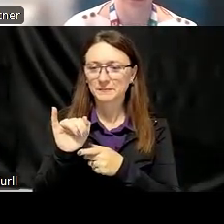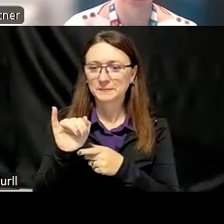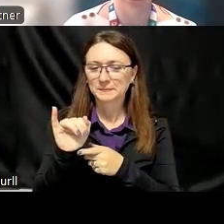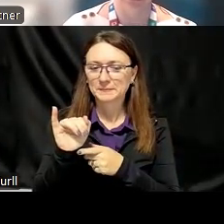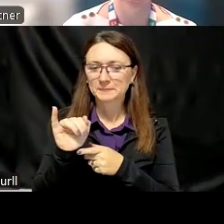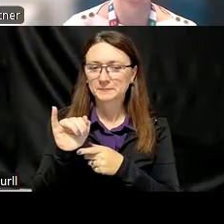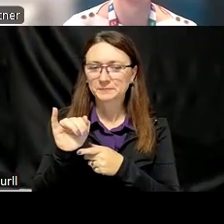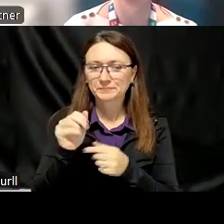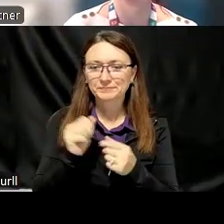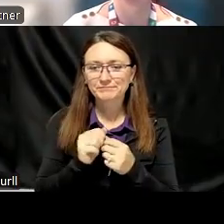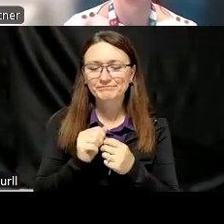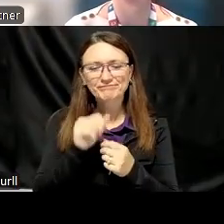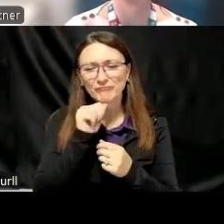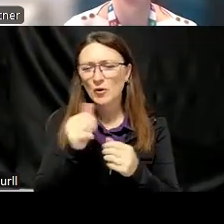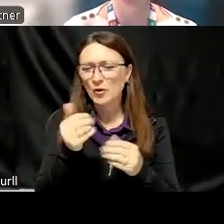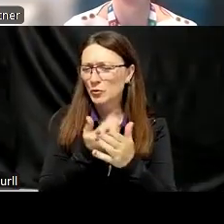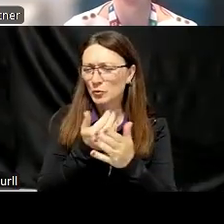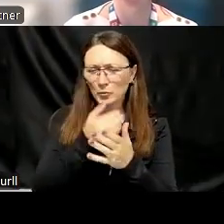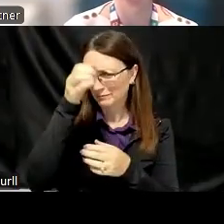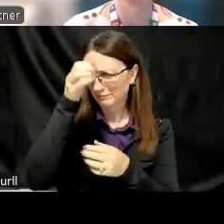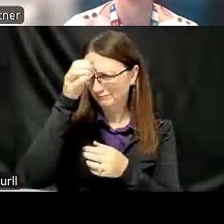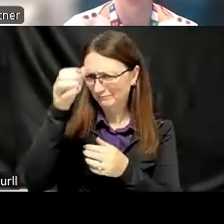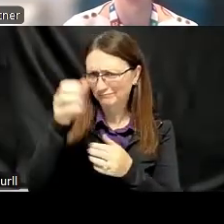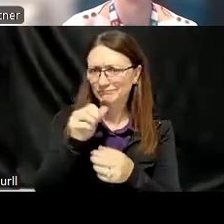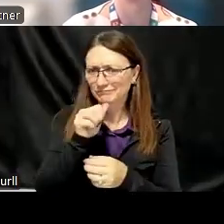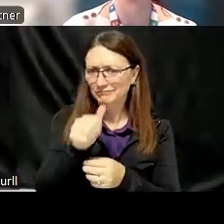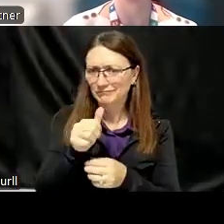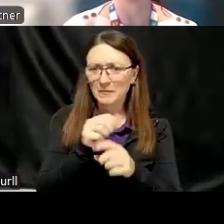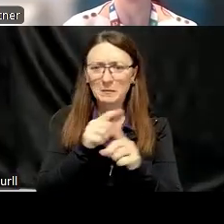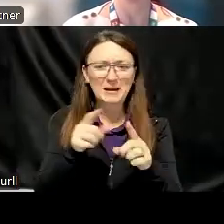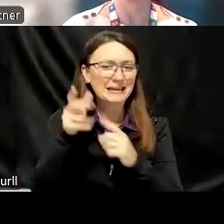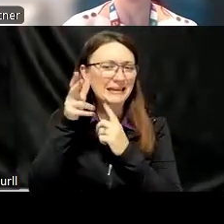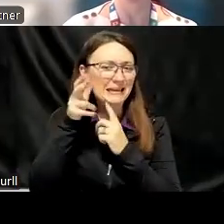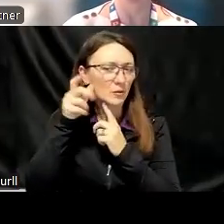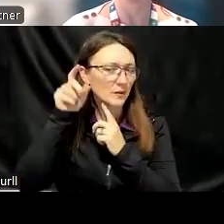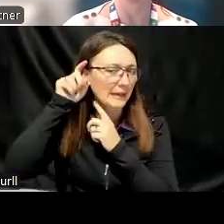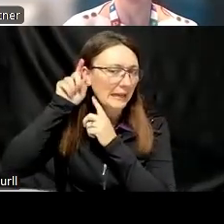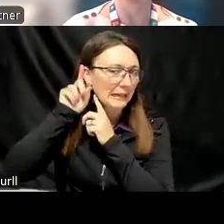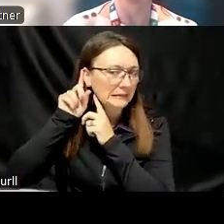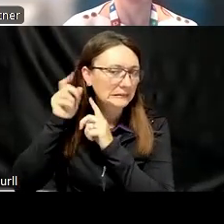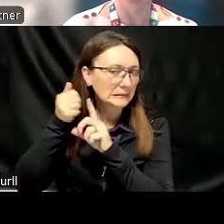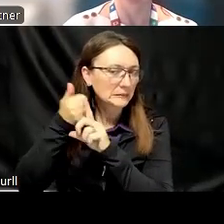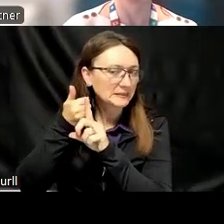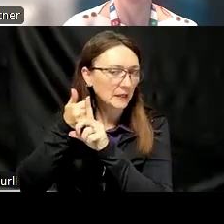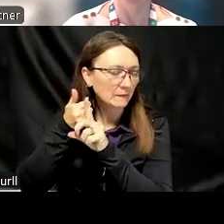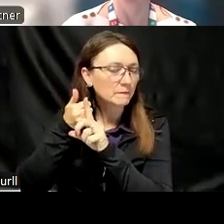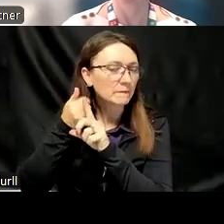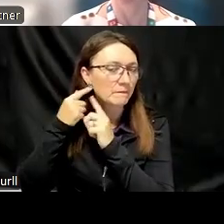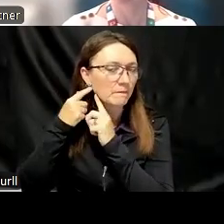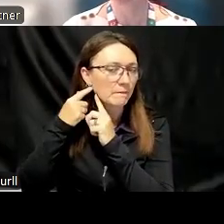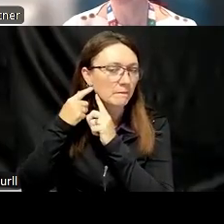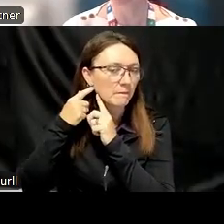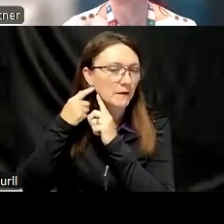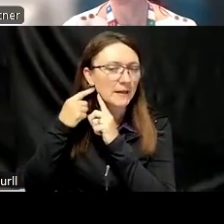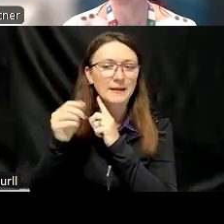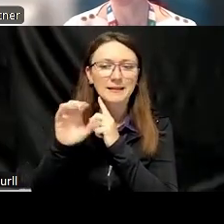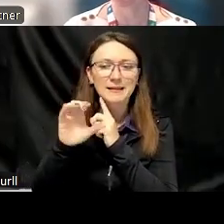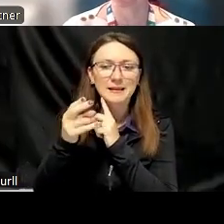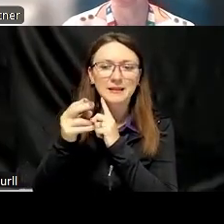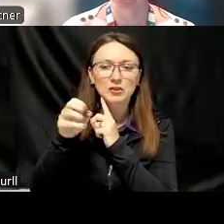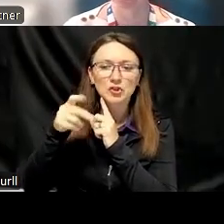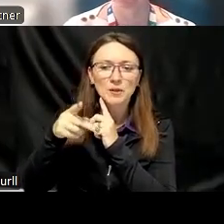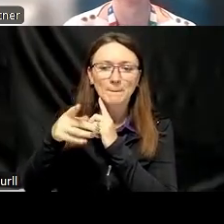So not a new concept, but somewhat new to hearing aids is The hearing aid chip